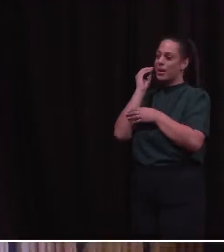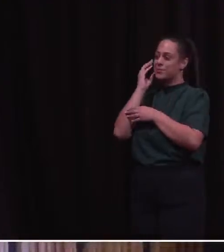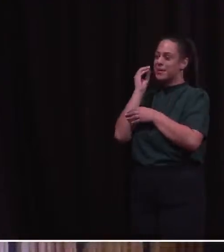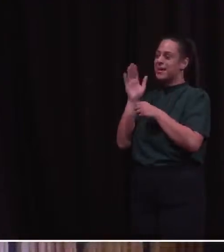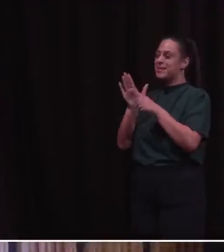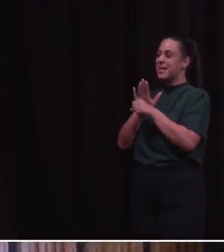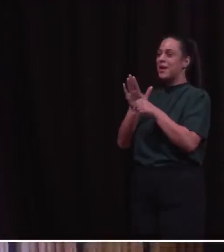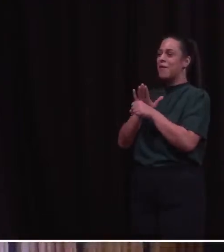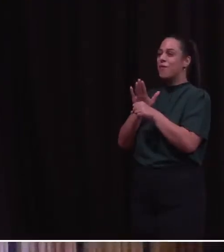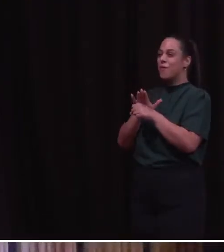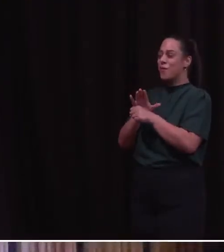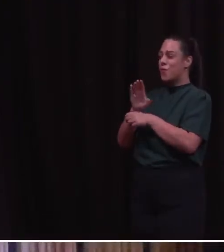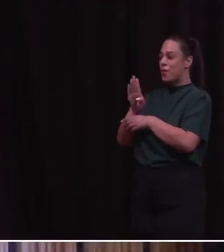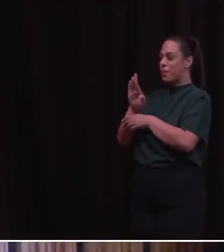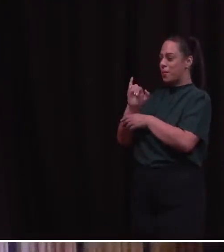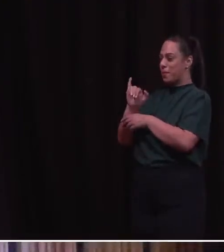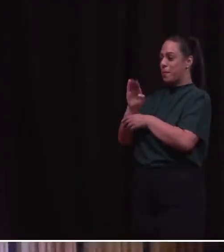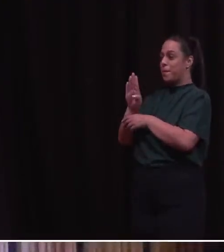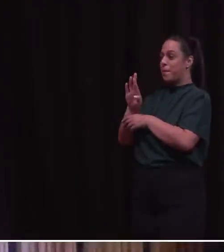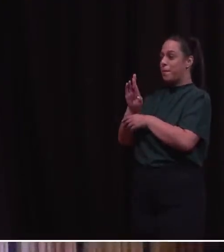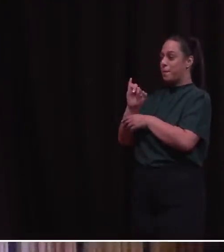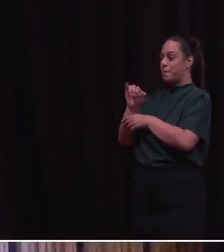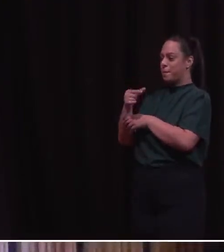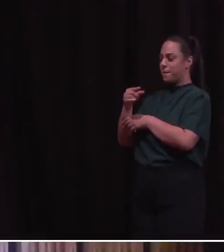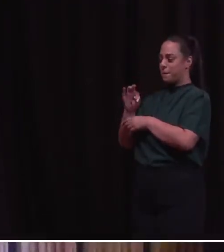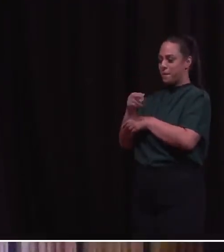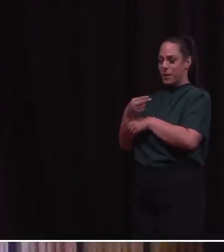So my experience of Fulbright. Correct.